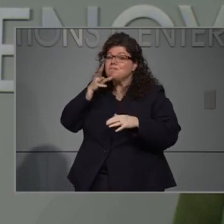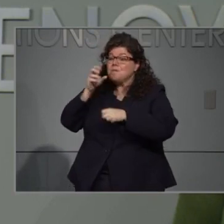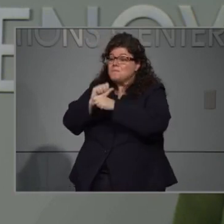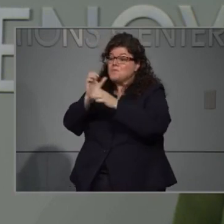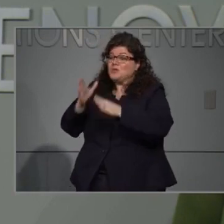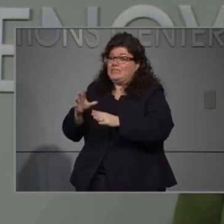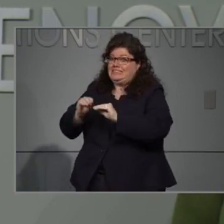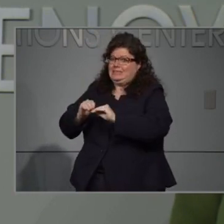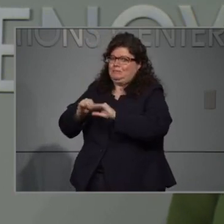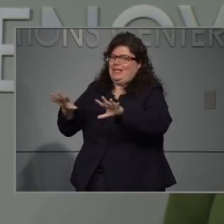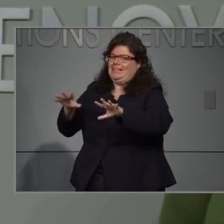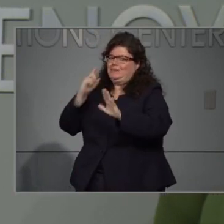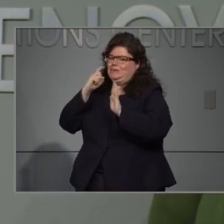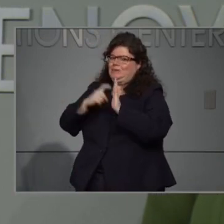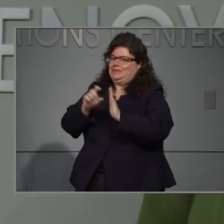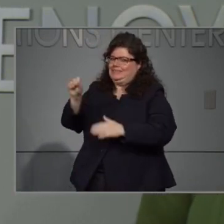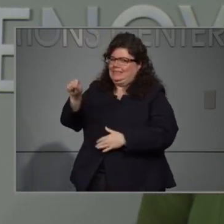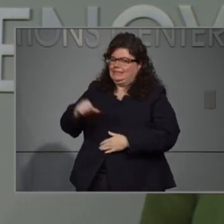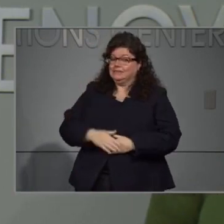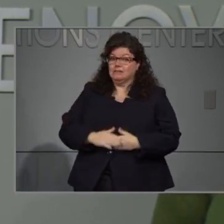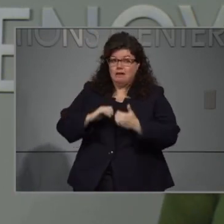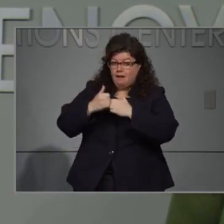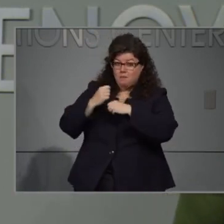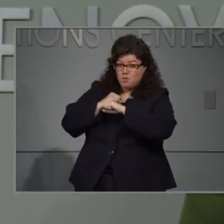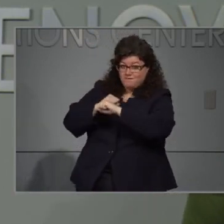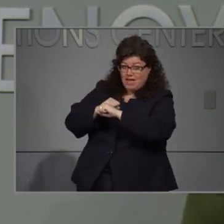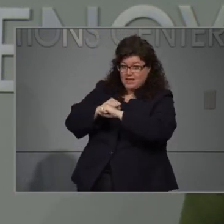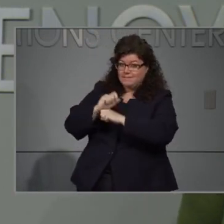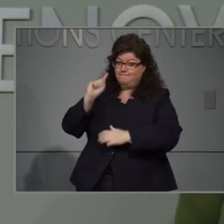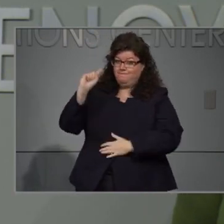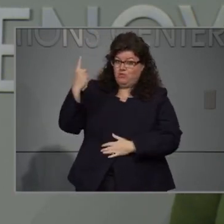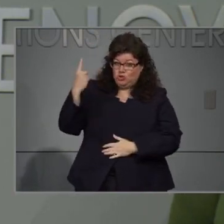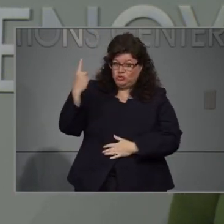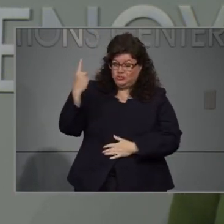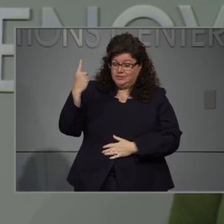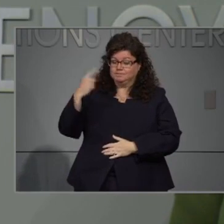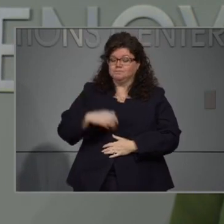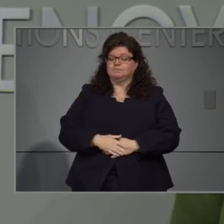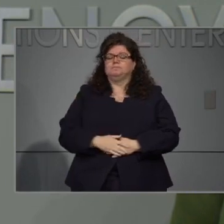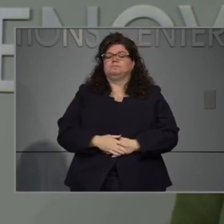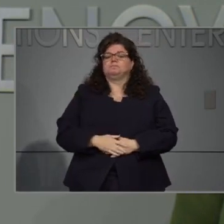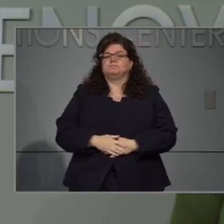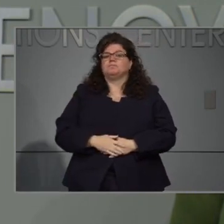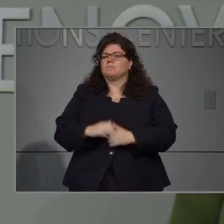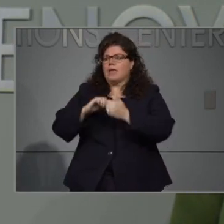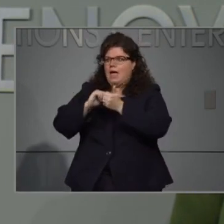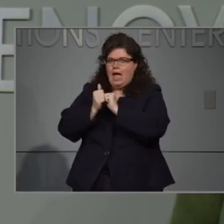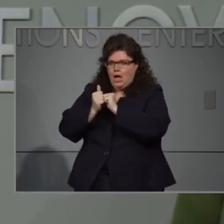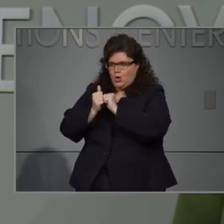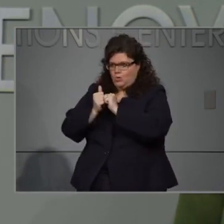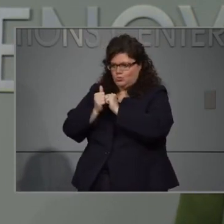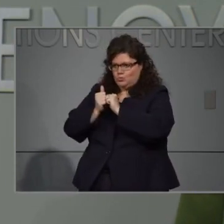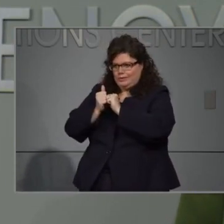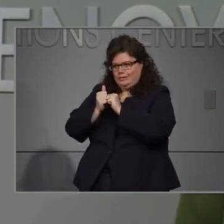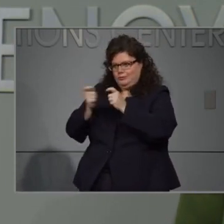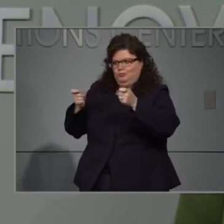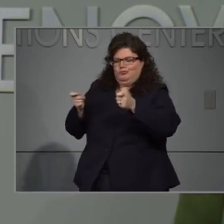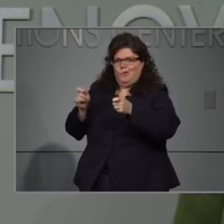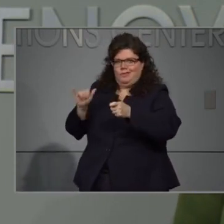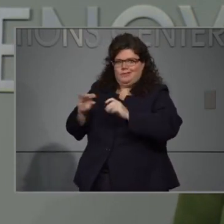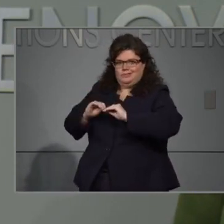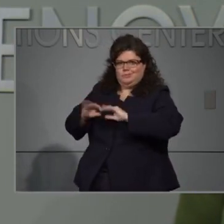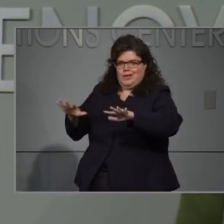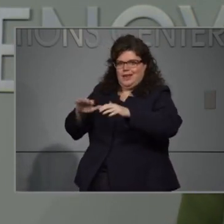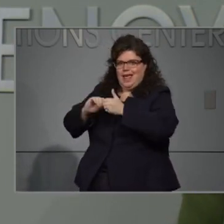I think there's a number of things we're doing. First is about prevention. How do we slow the spread? And it's the same things we've been talking about. And we are